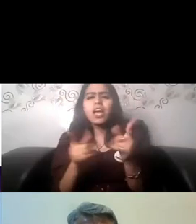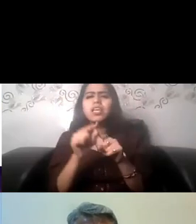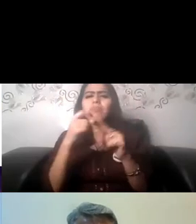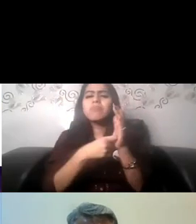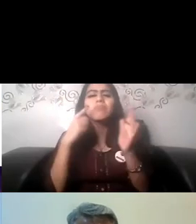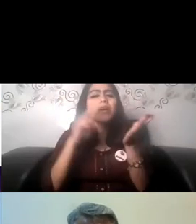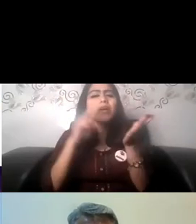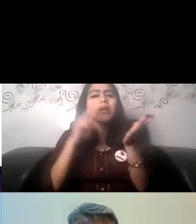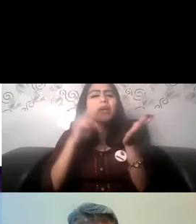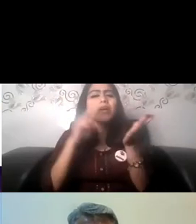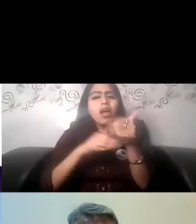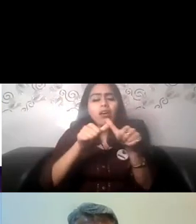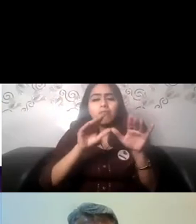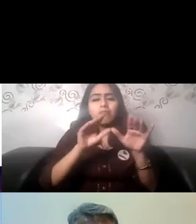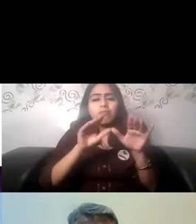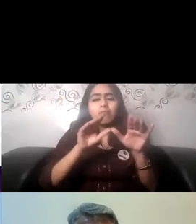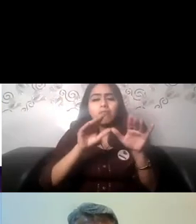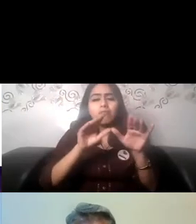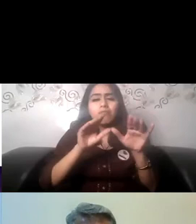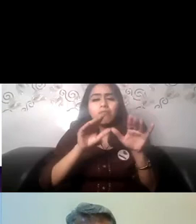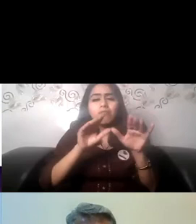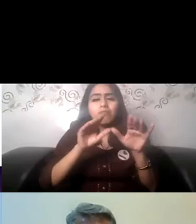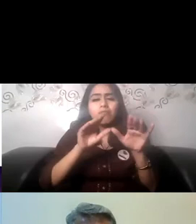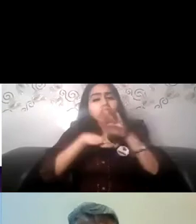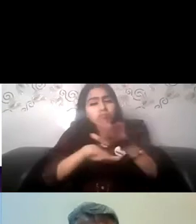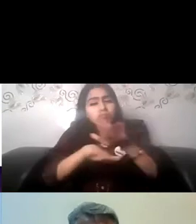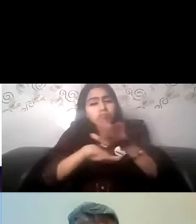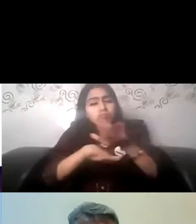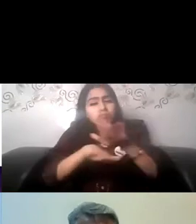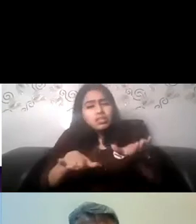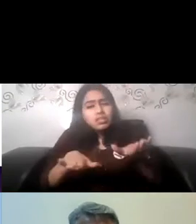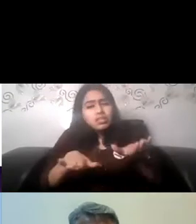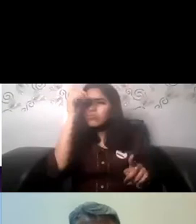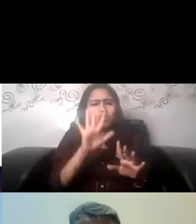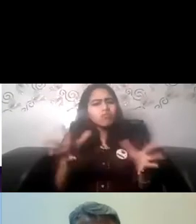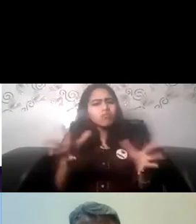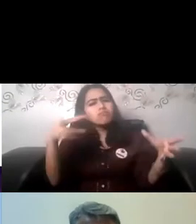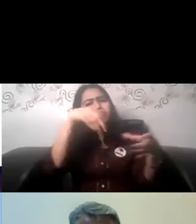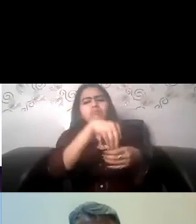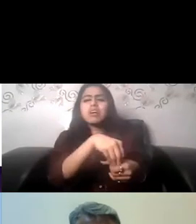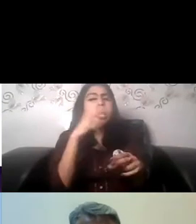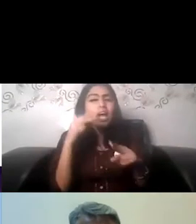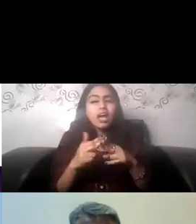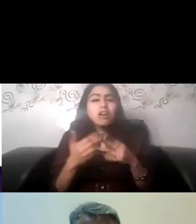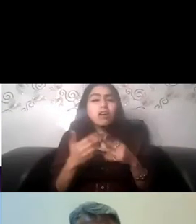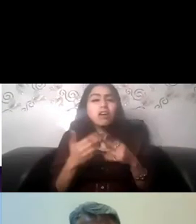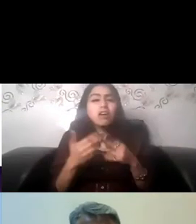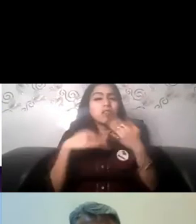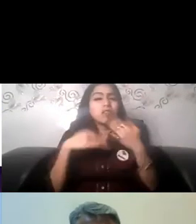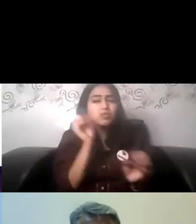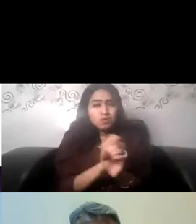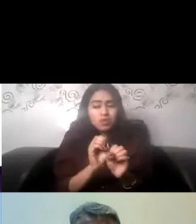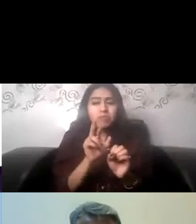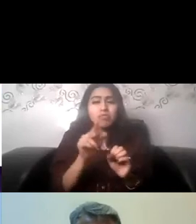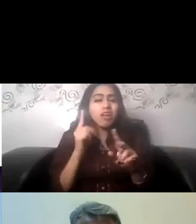kids should understand that right to different. Kids who are not different to understand that it's all